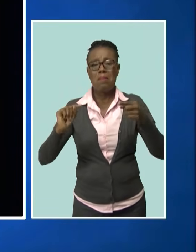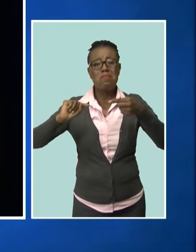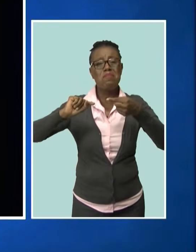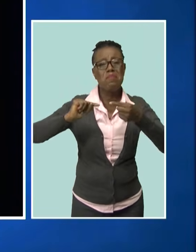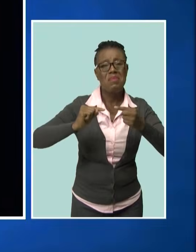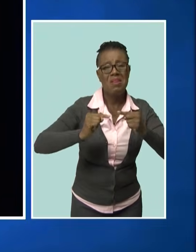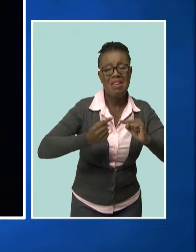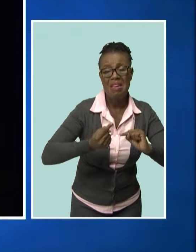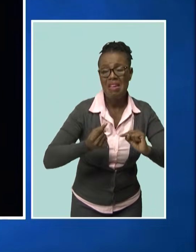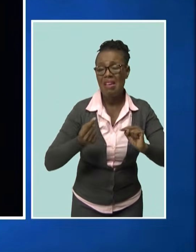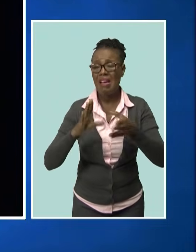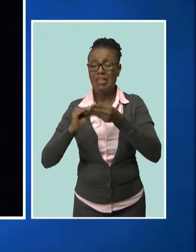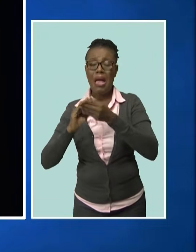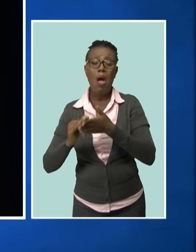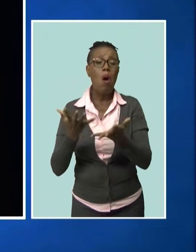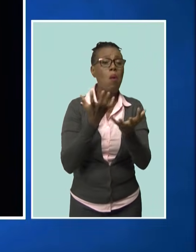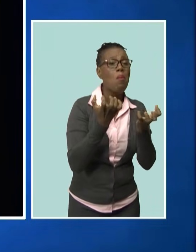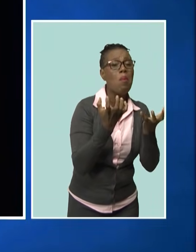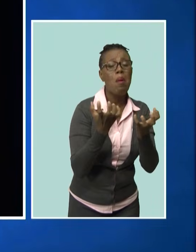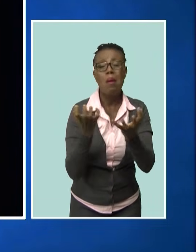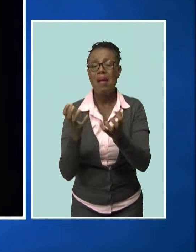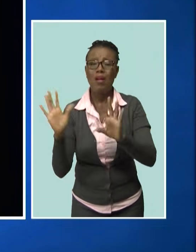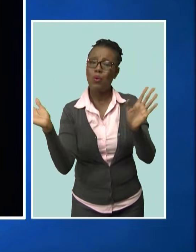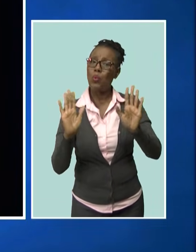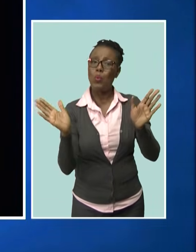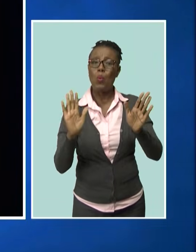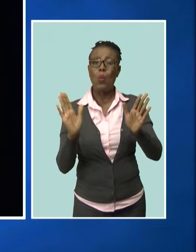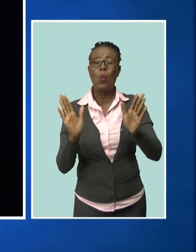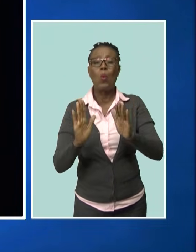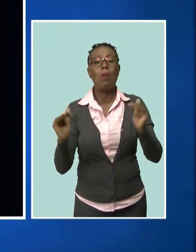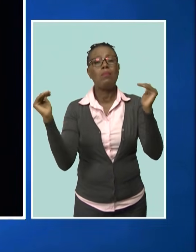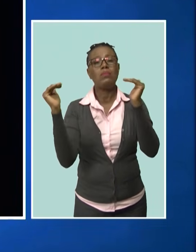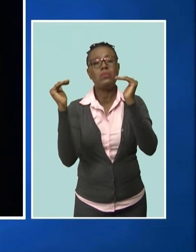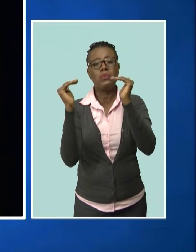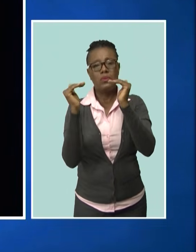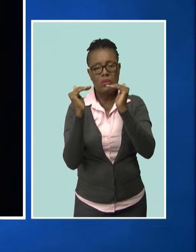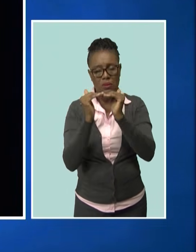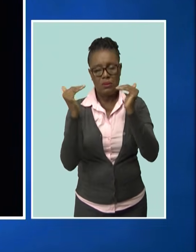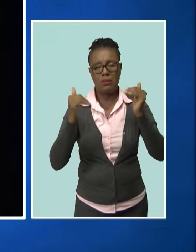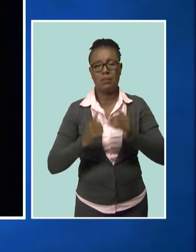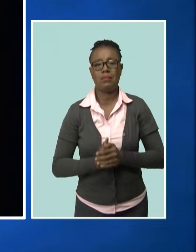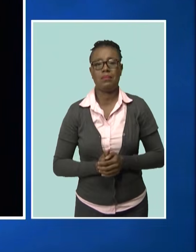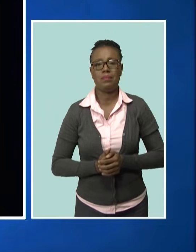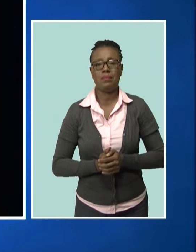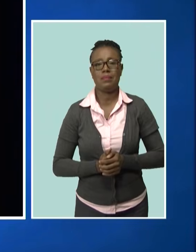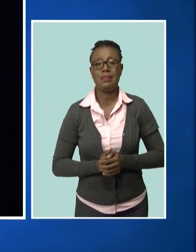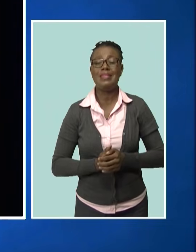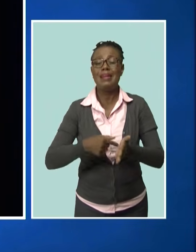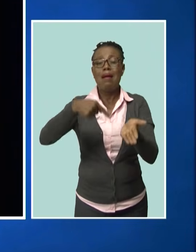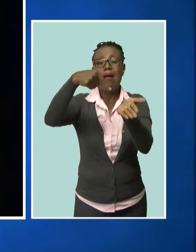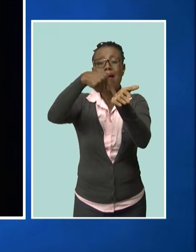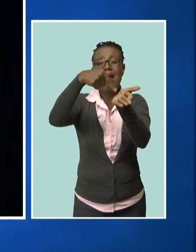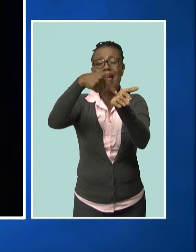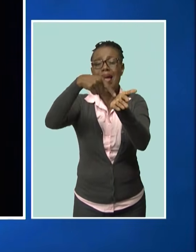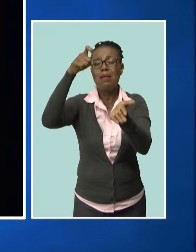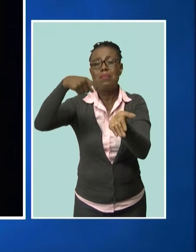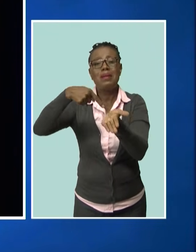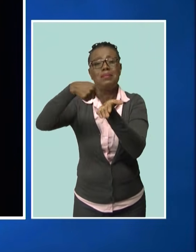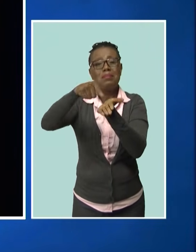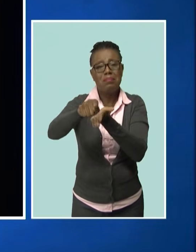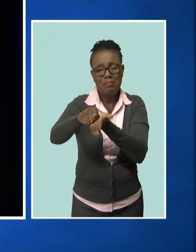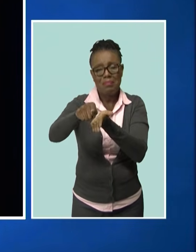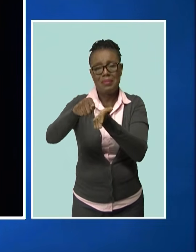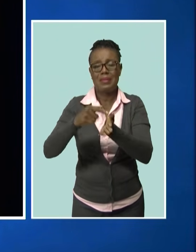a settled account. Let justice be done. The debt is due. The case is